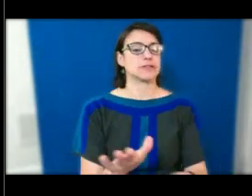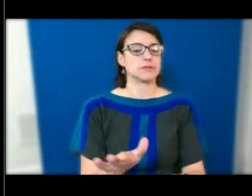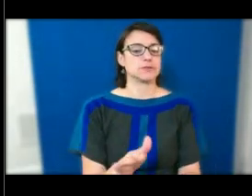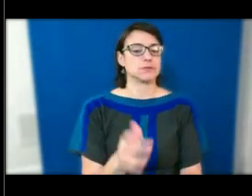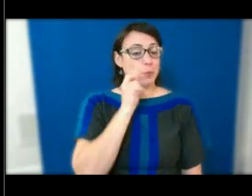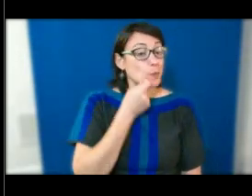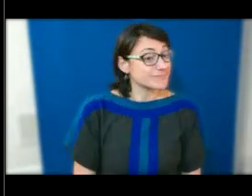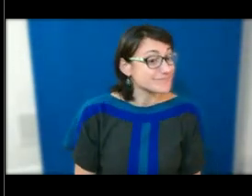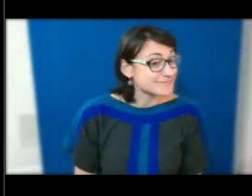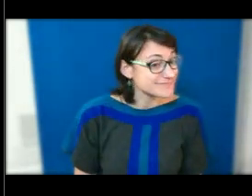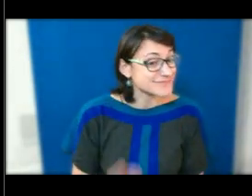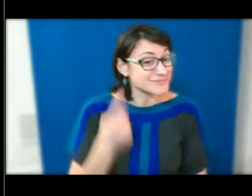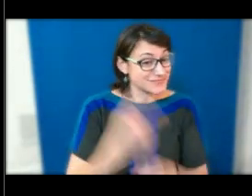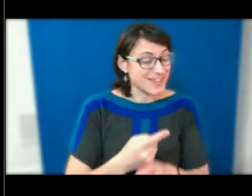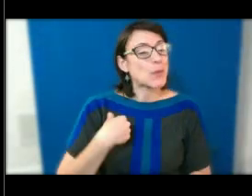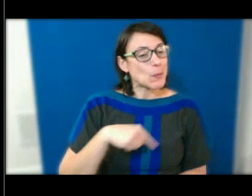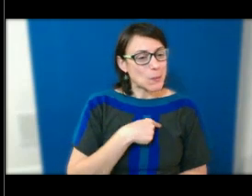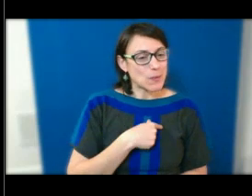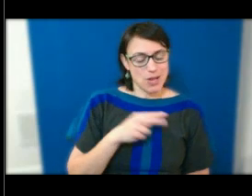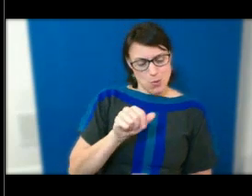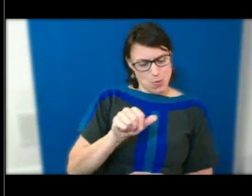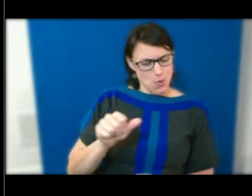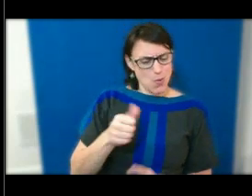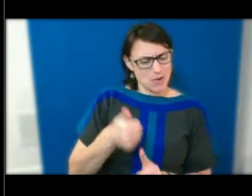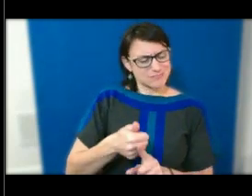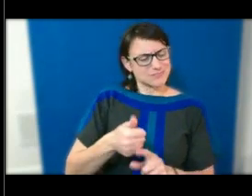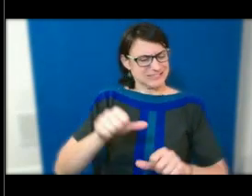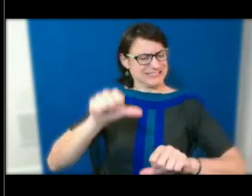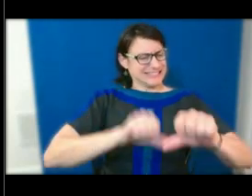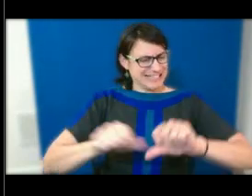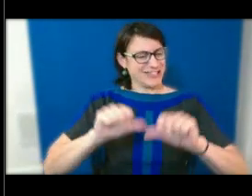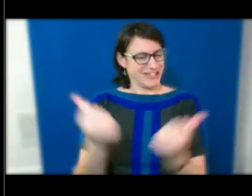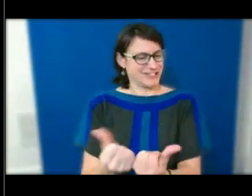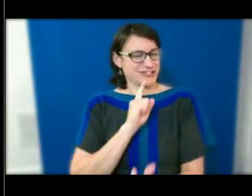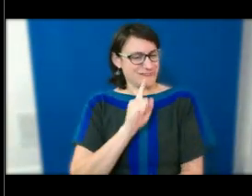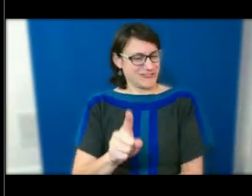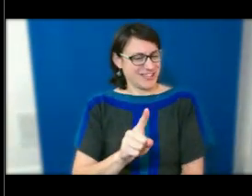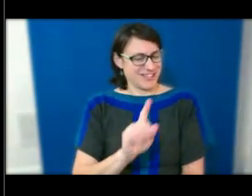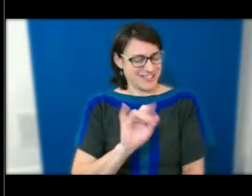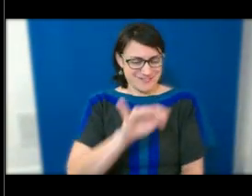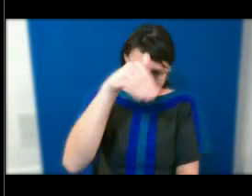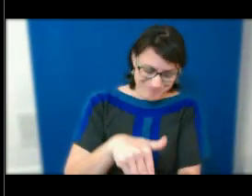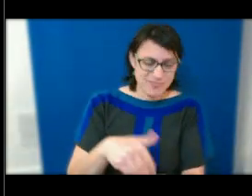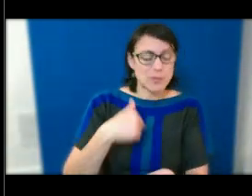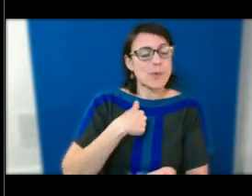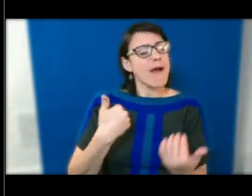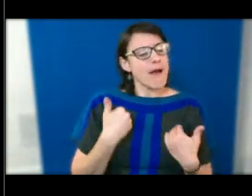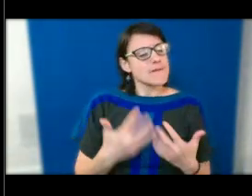We are a science agency at heart. We have a lot of outreach and other